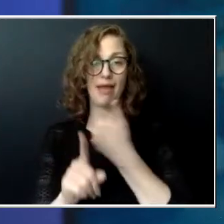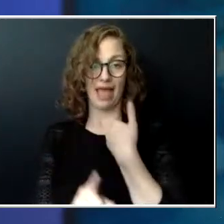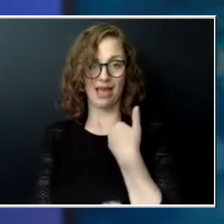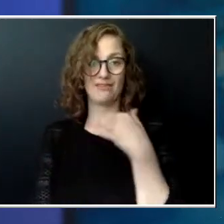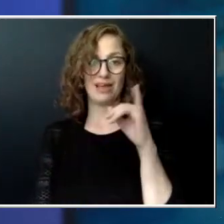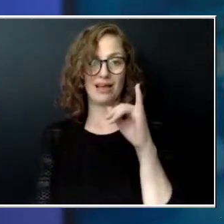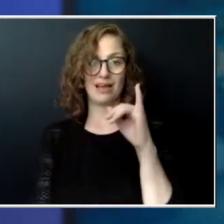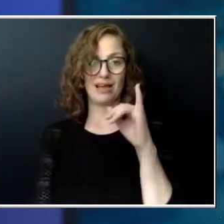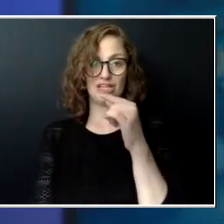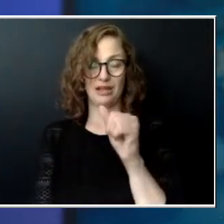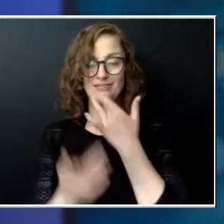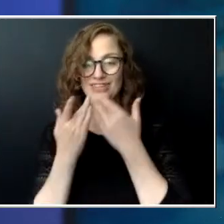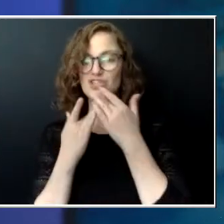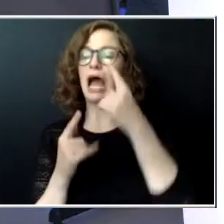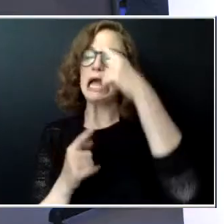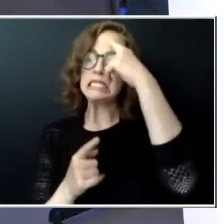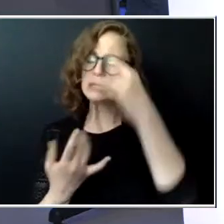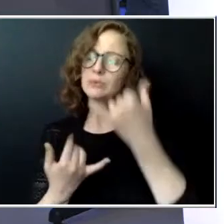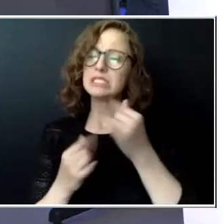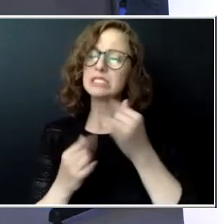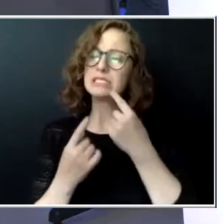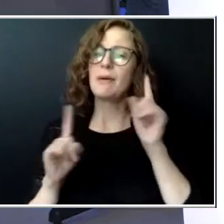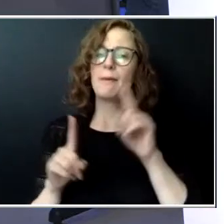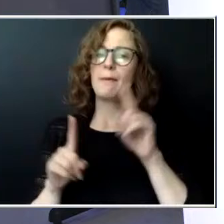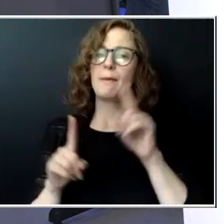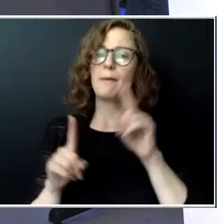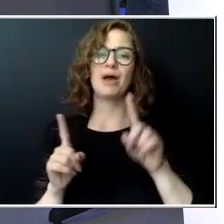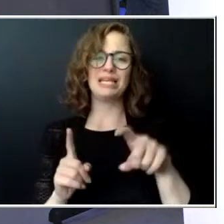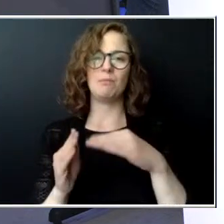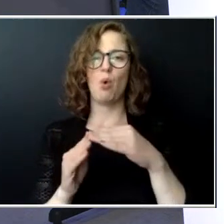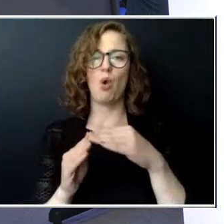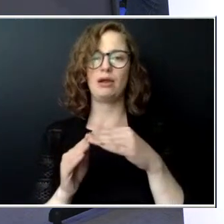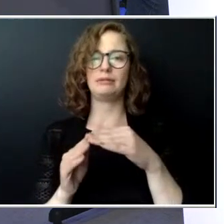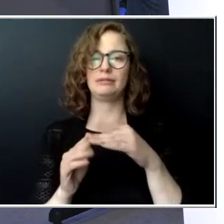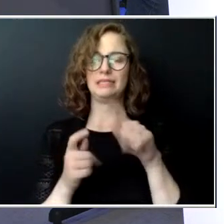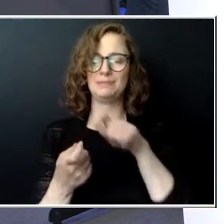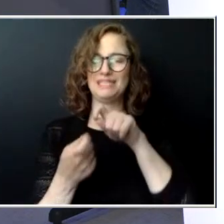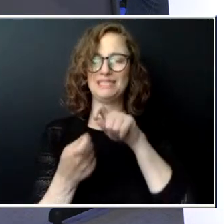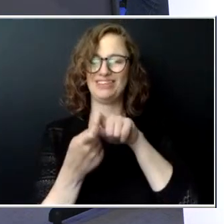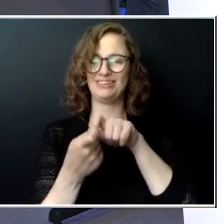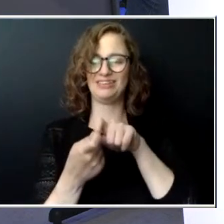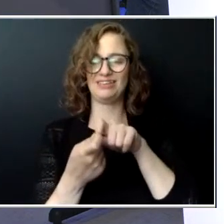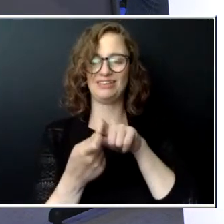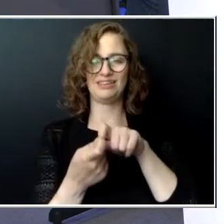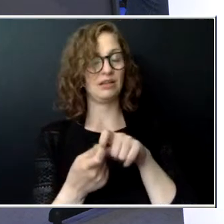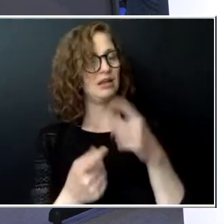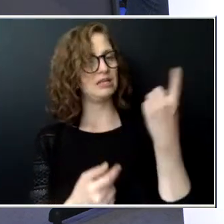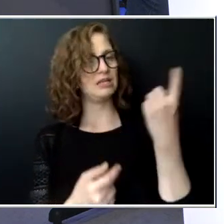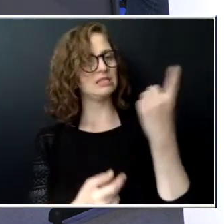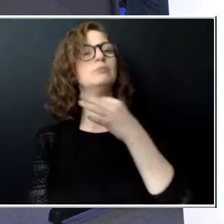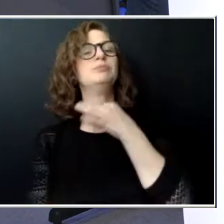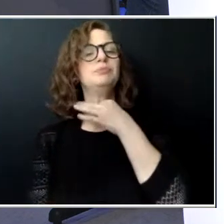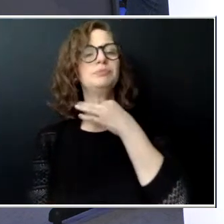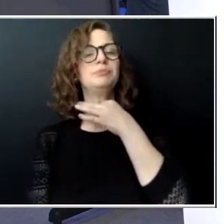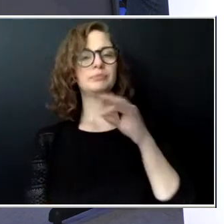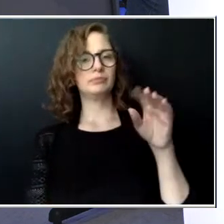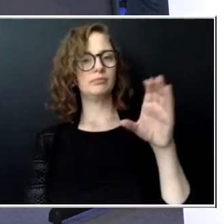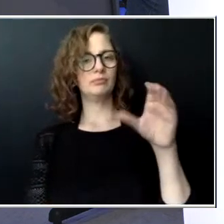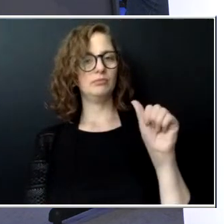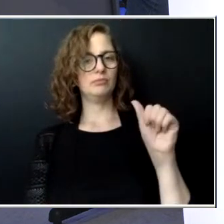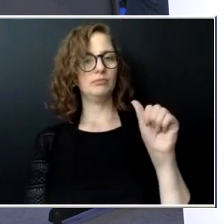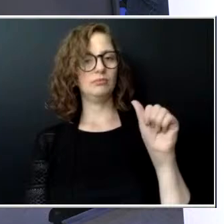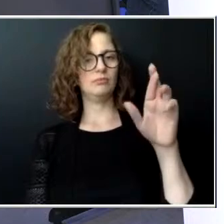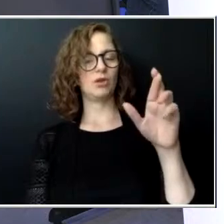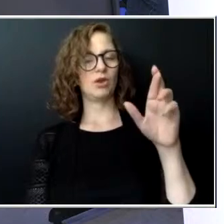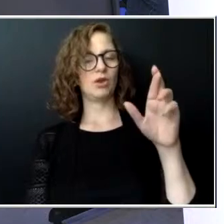more specifics of the case. Sean wants to know, will CAR T become the first line of defense to treat lymphoma? We said the second in this case.